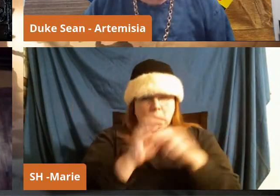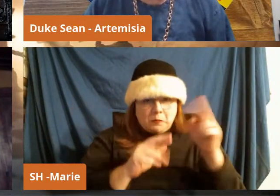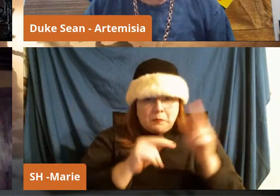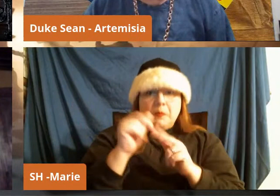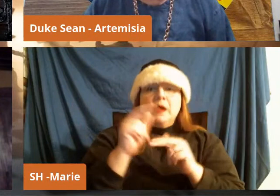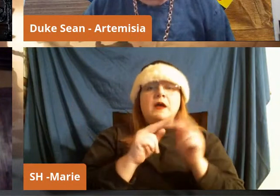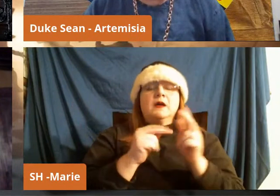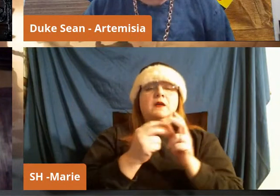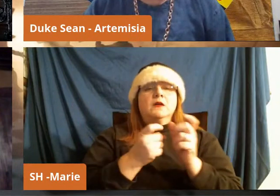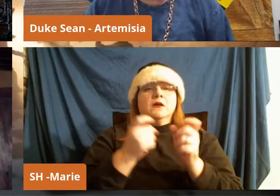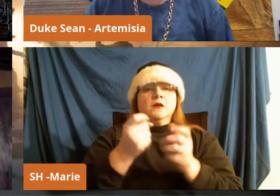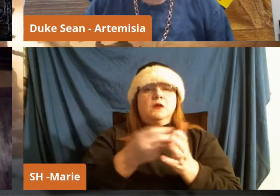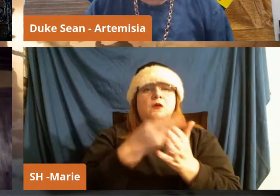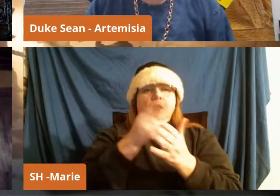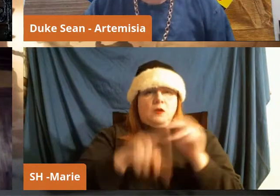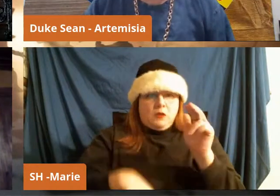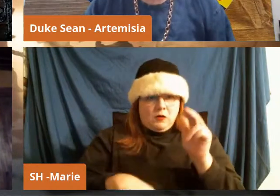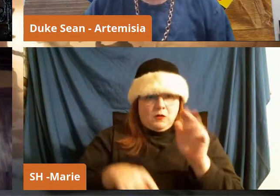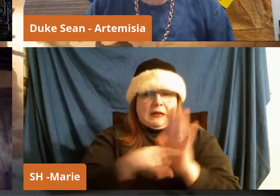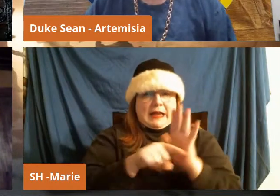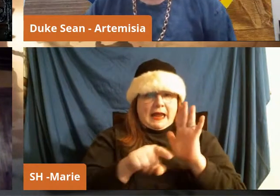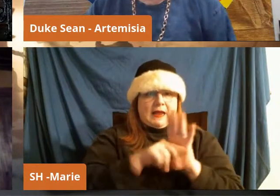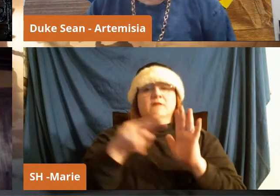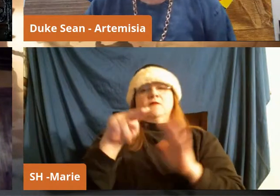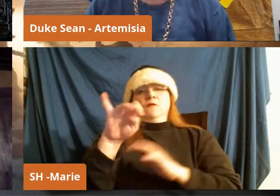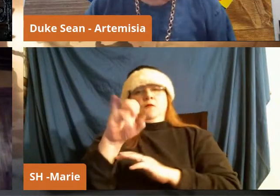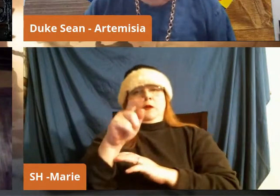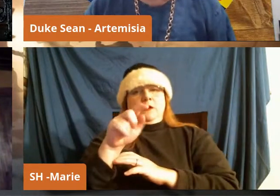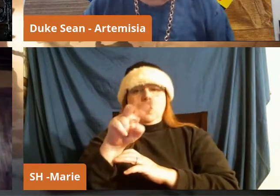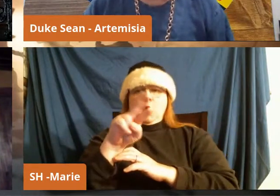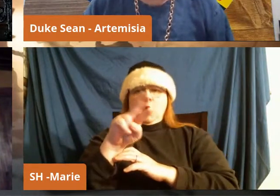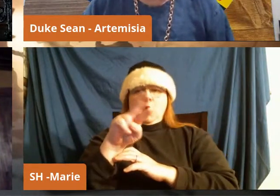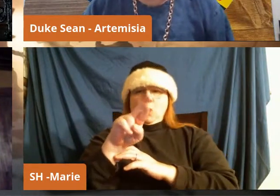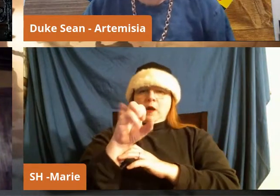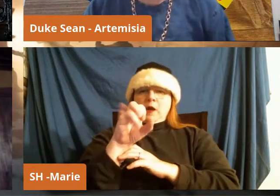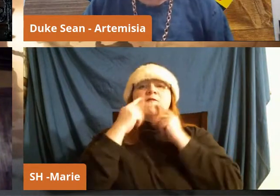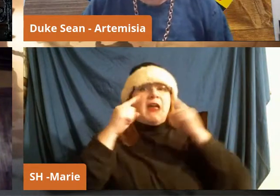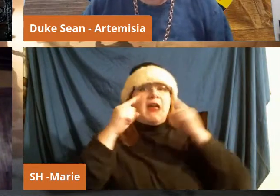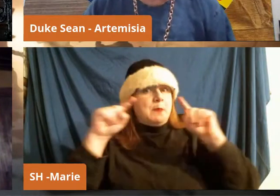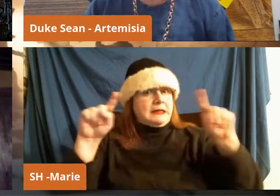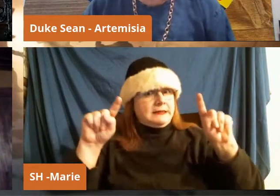spend renown, you can lose renown or negative renown, as it were, infamy.